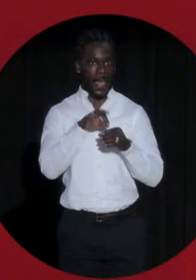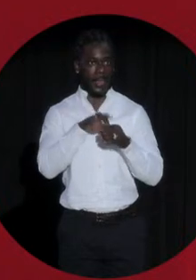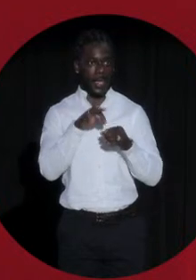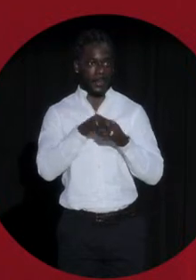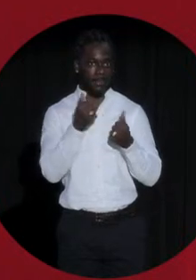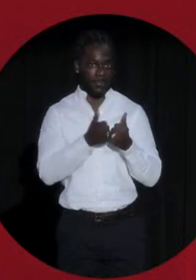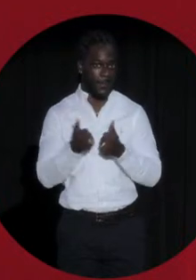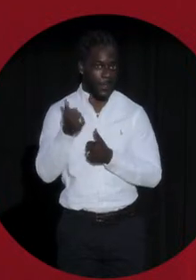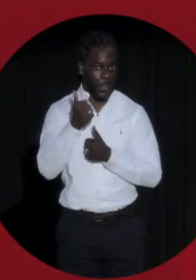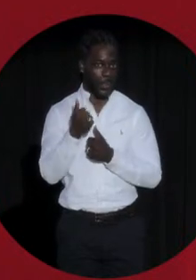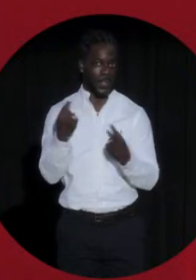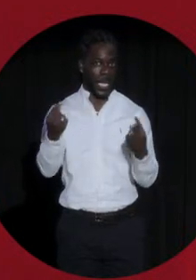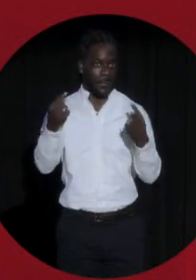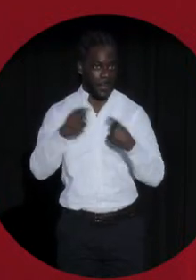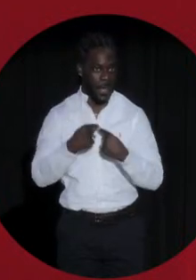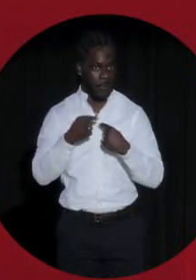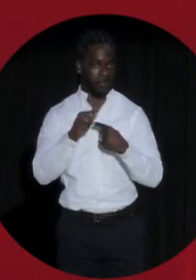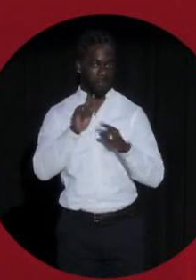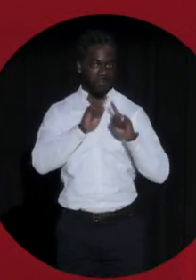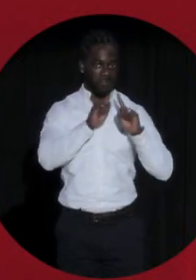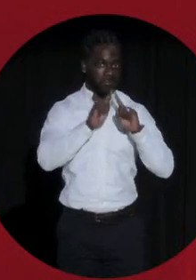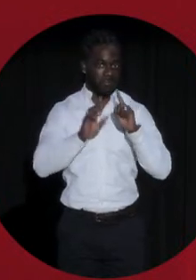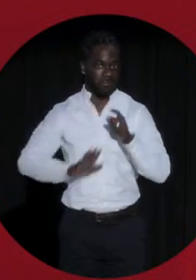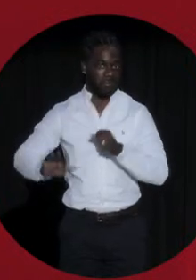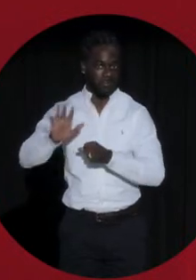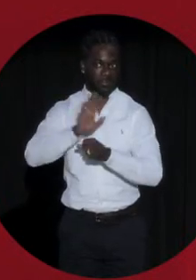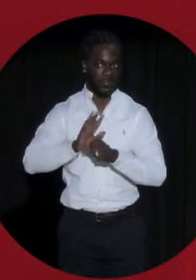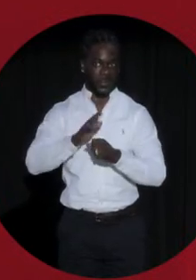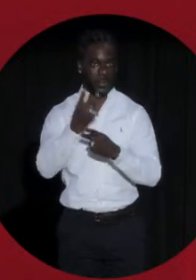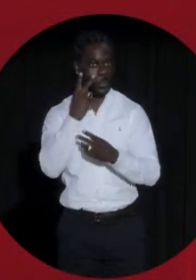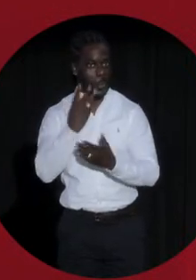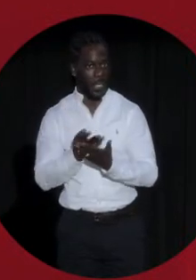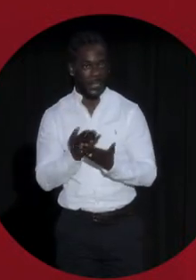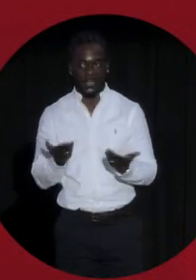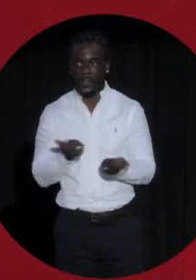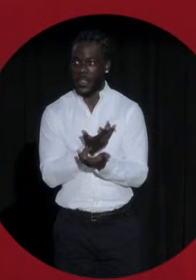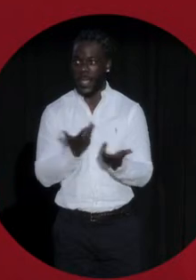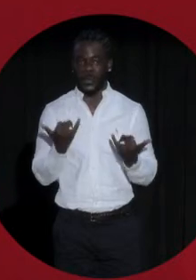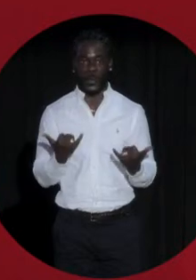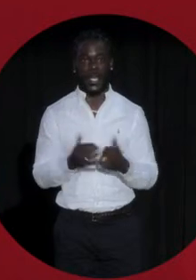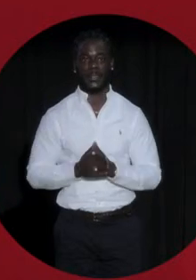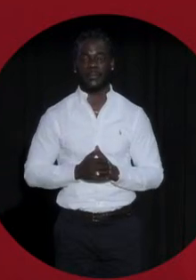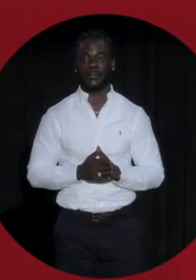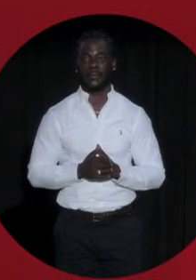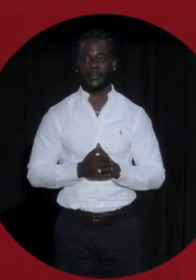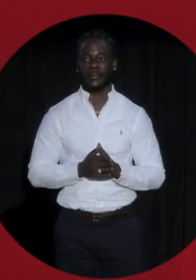come from across the region to bear witness to today's installation.